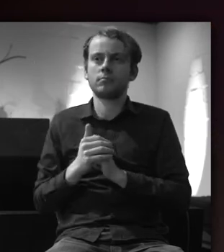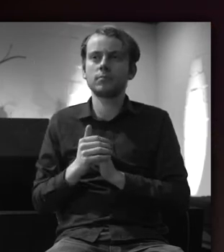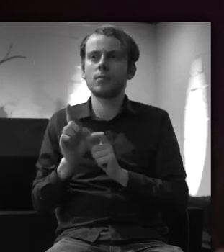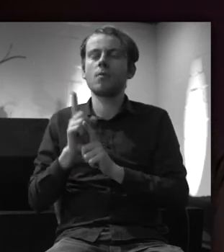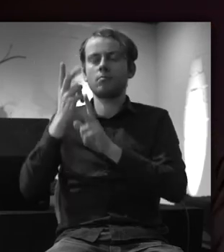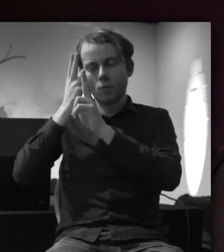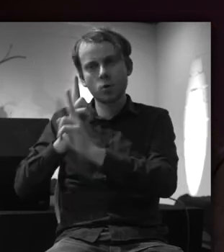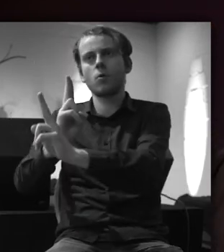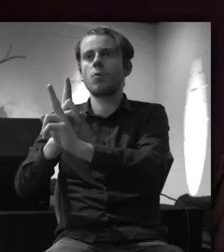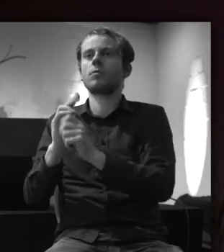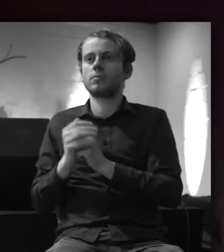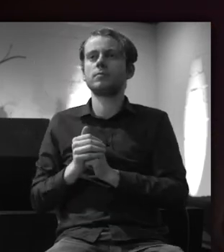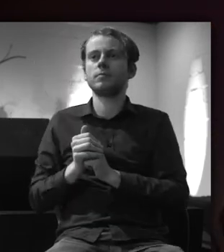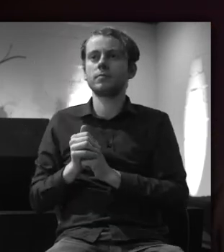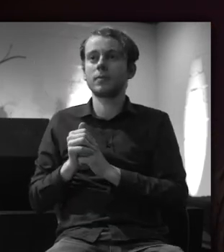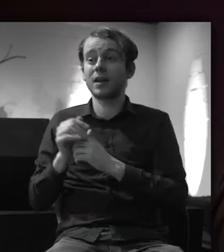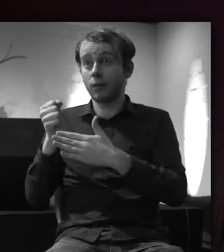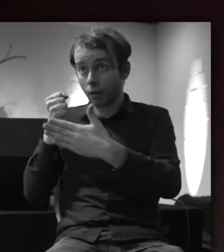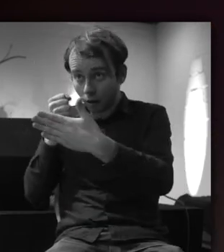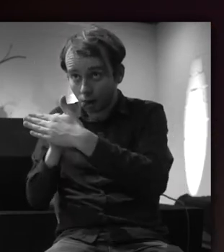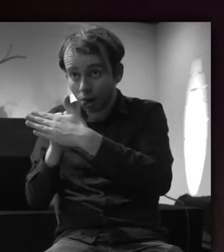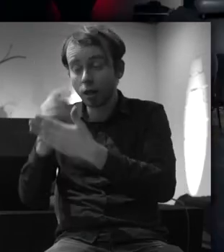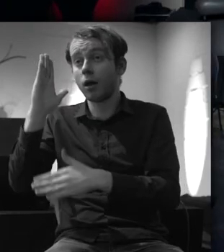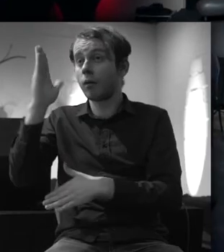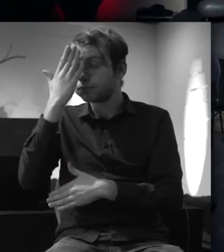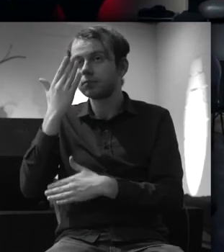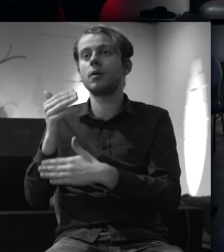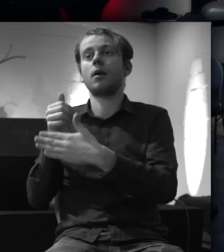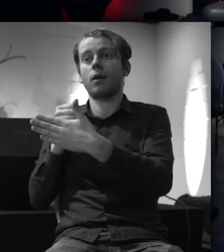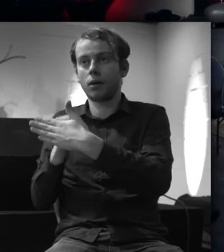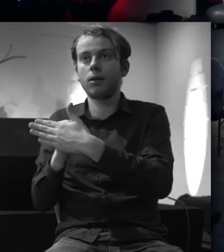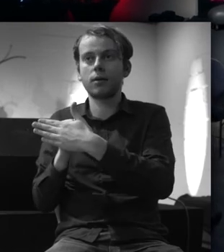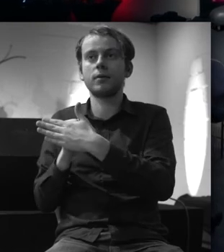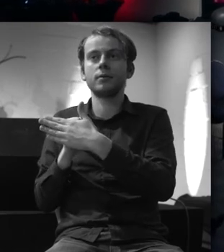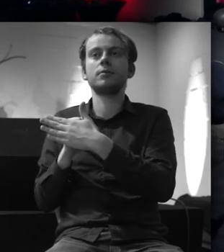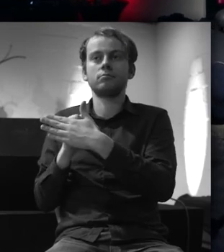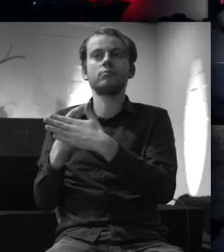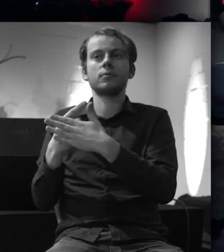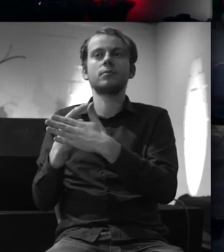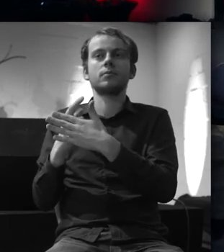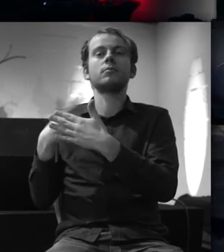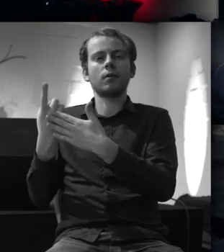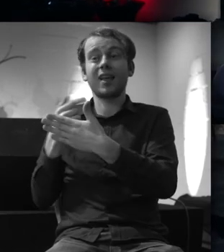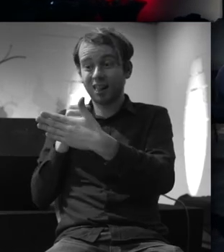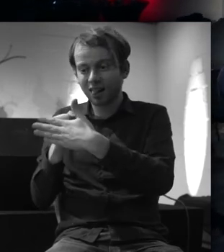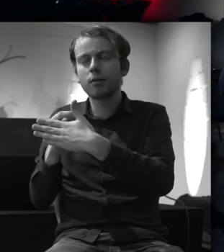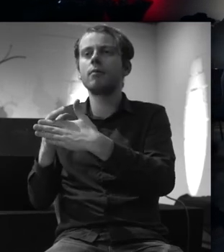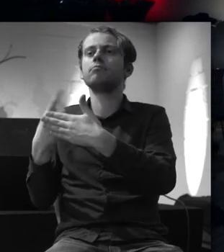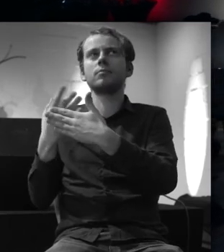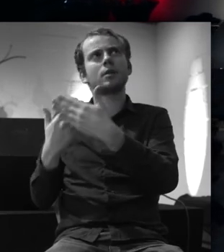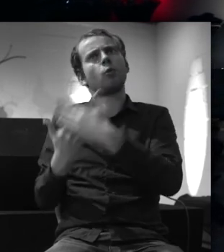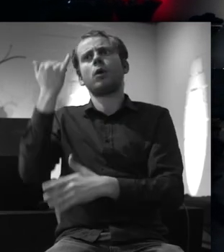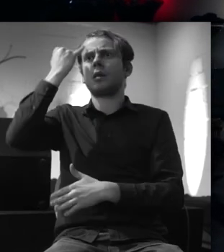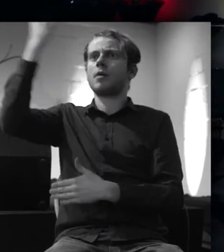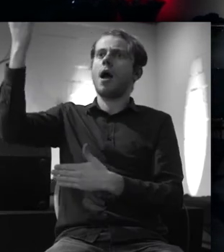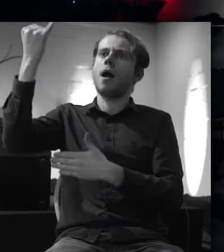is a winning idea or business or social venture for the future. So it's not just about that you are seeing the empty or